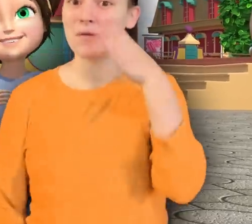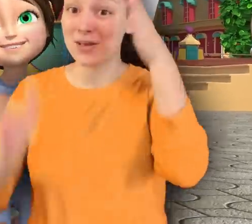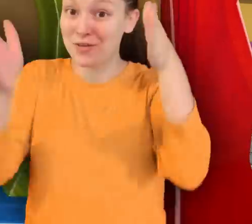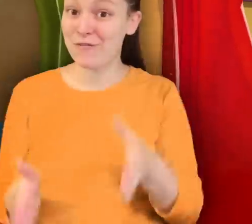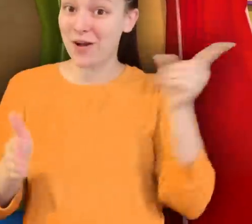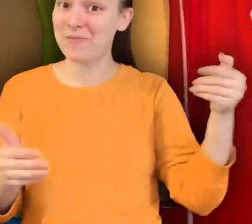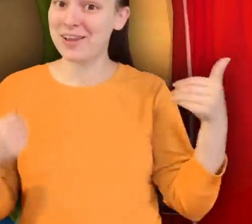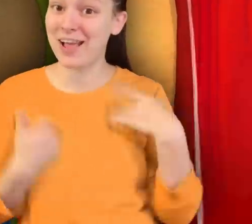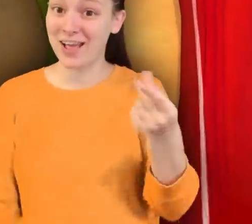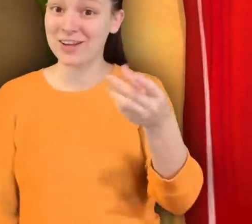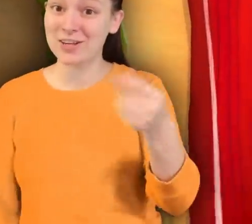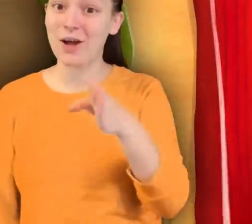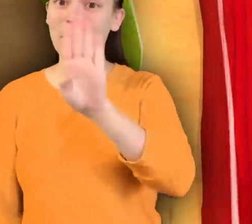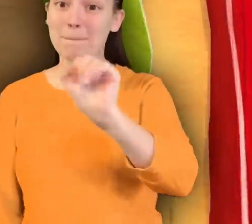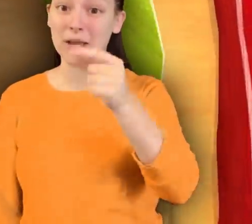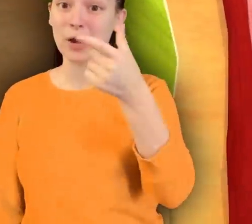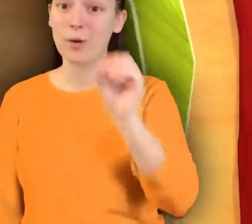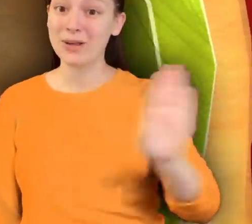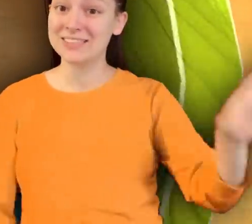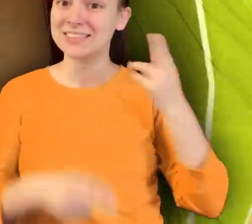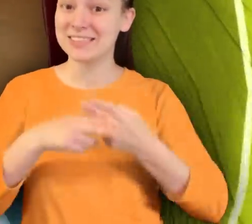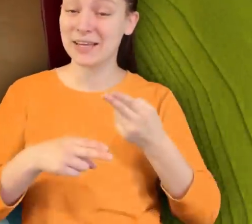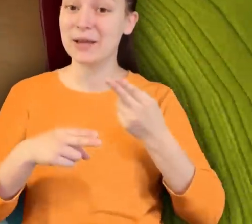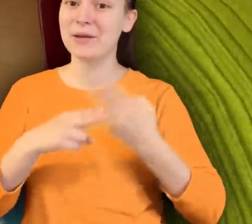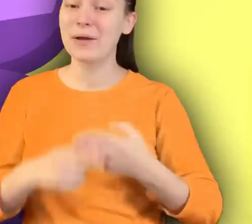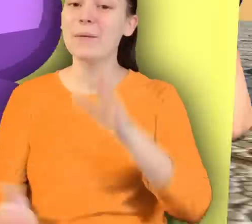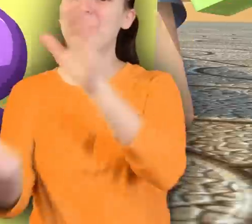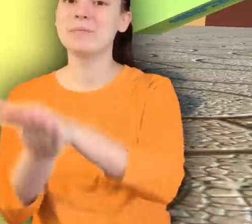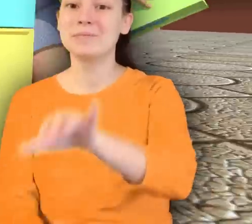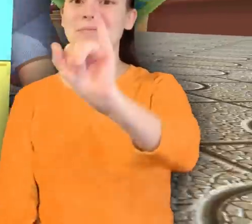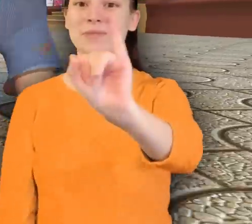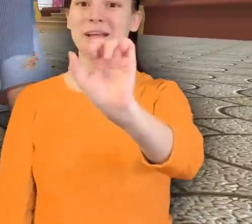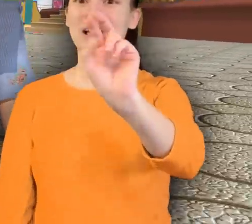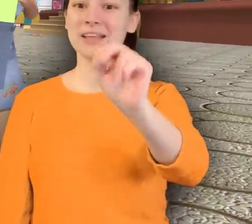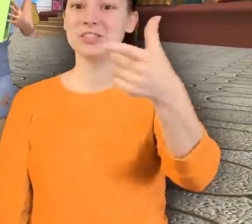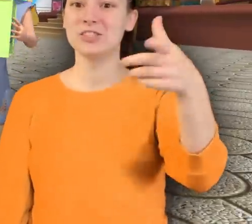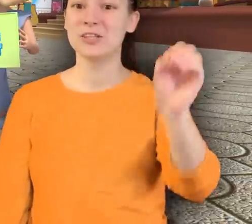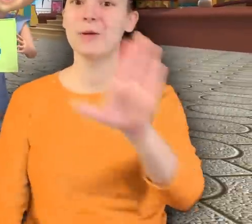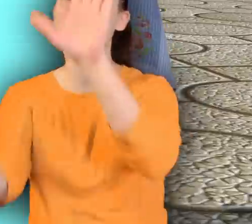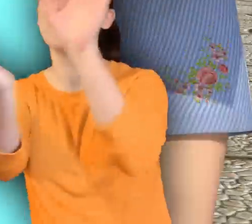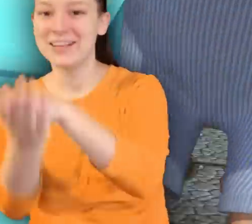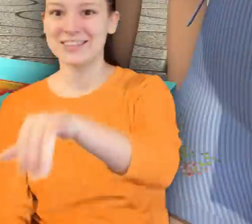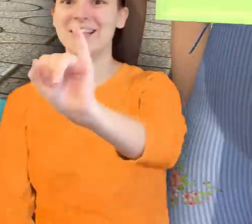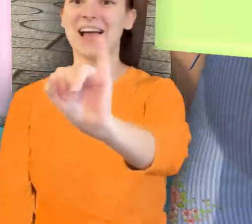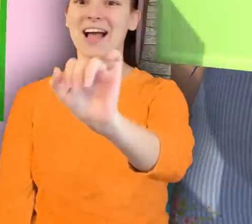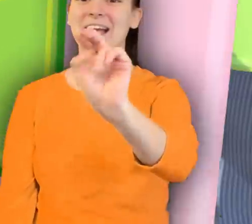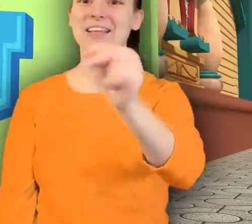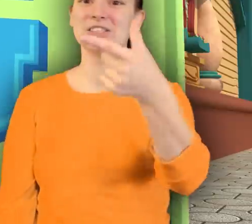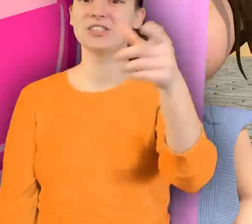there was a farmer who had a dog and Bingo was his name-o i-n-g-o